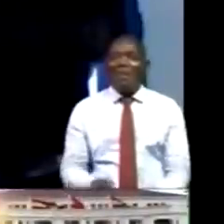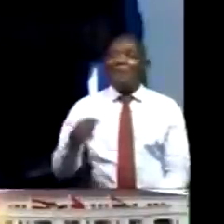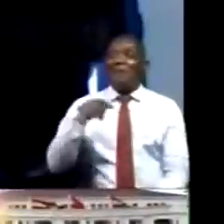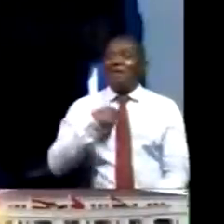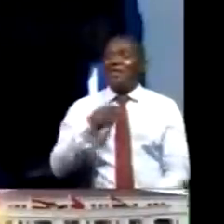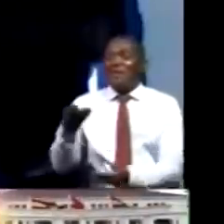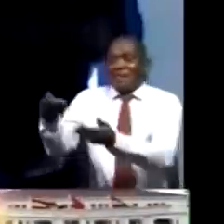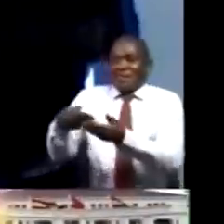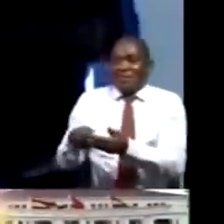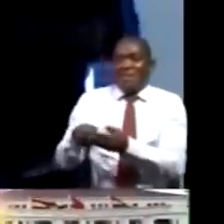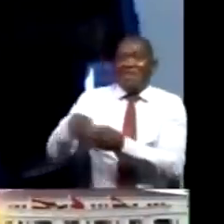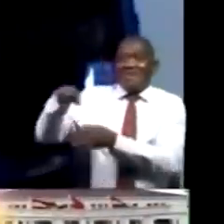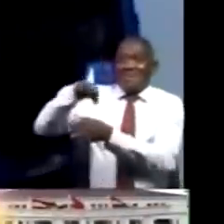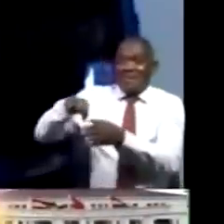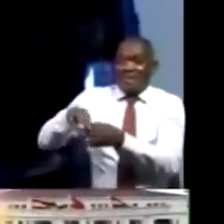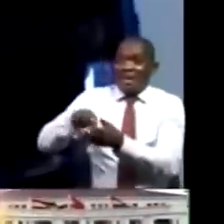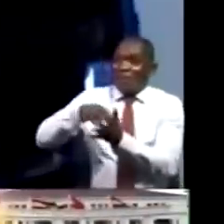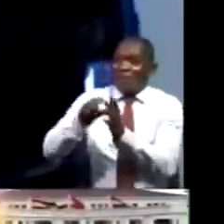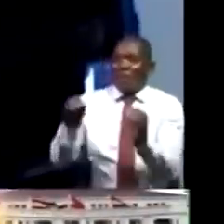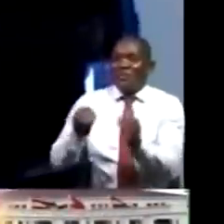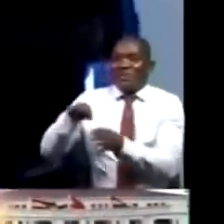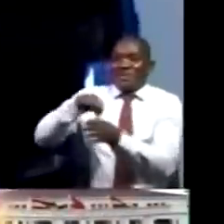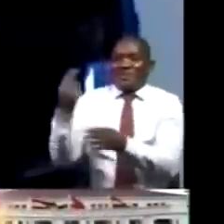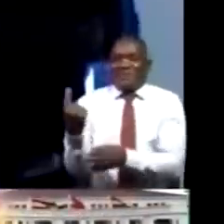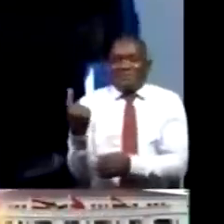offered tea. I wasn't offered any biscuits.